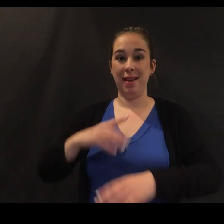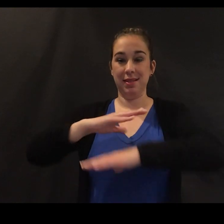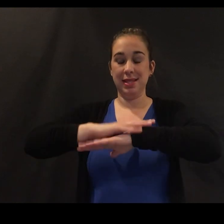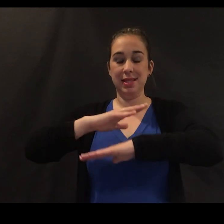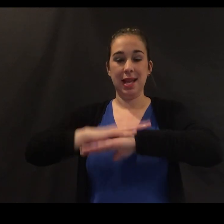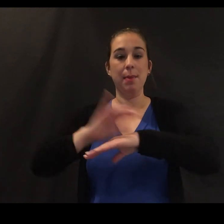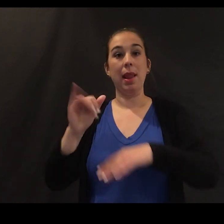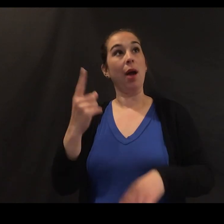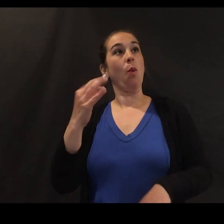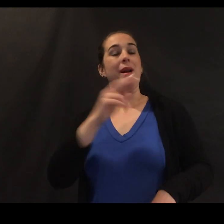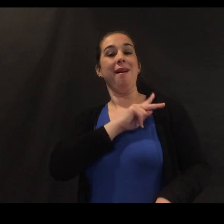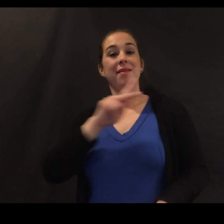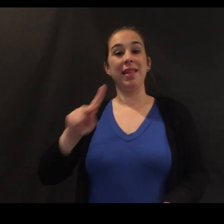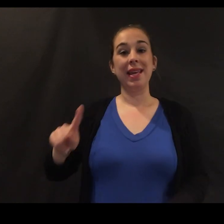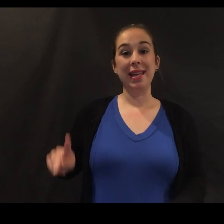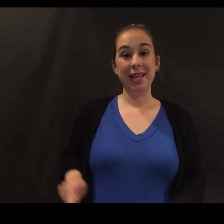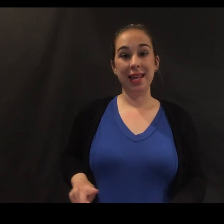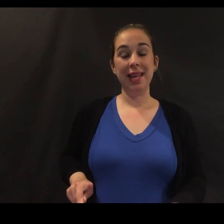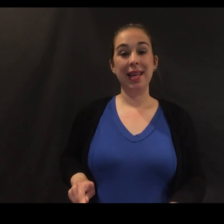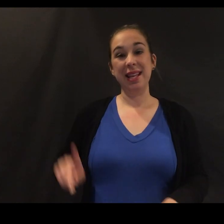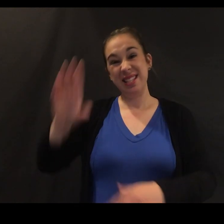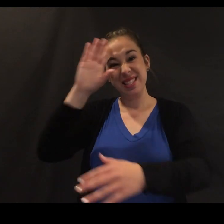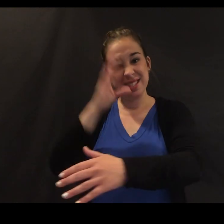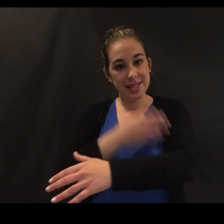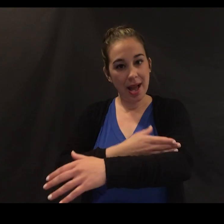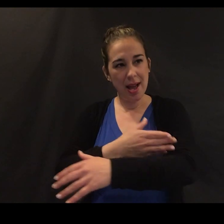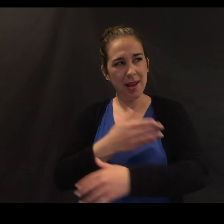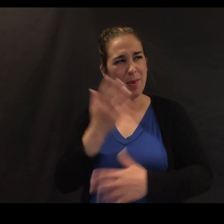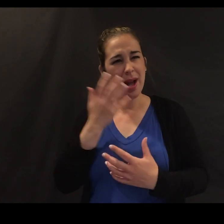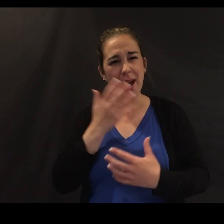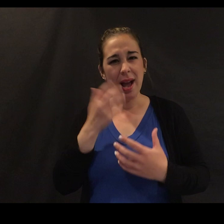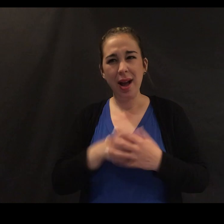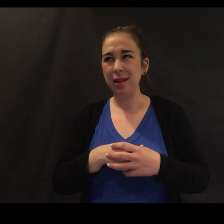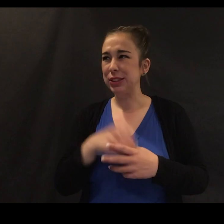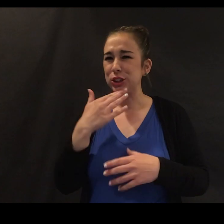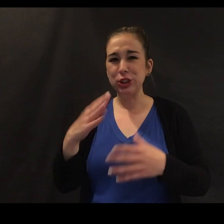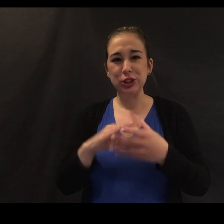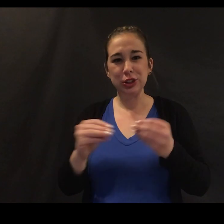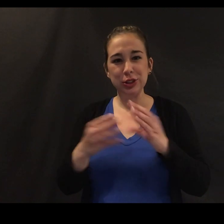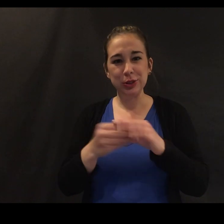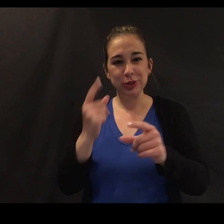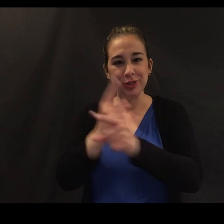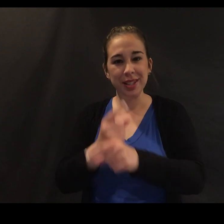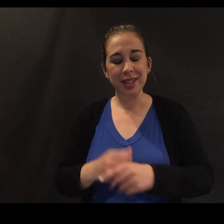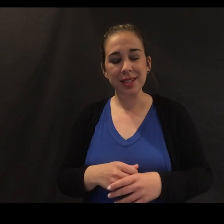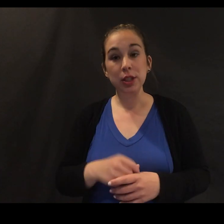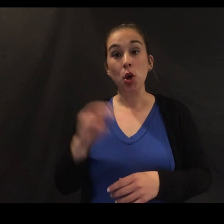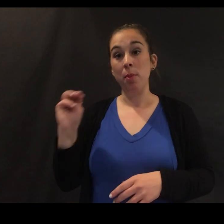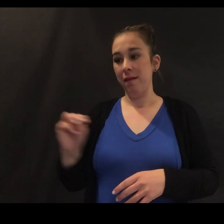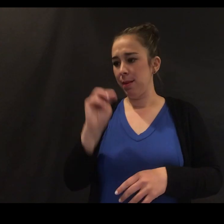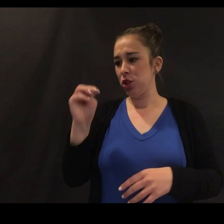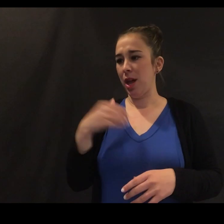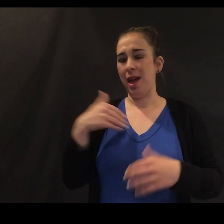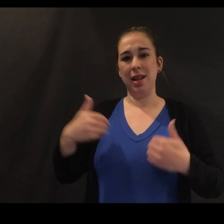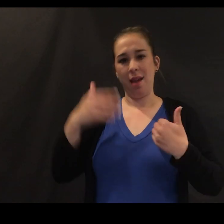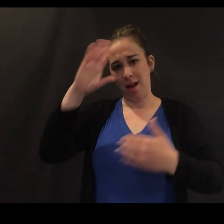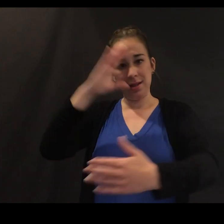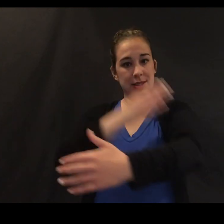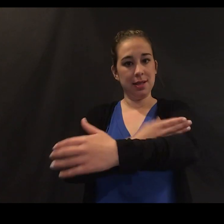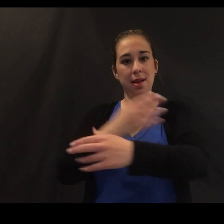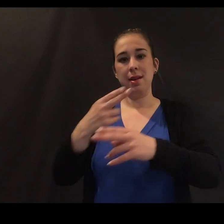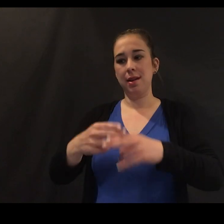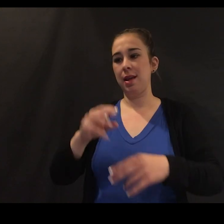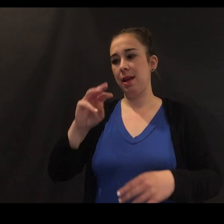the king's sons. Wow. Isn't this a good story? Mephibosheth had a young son named